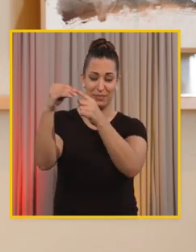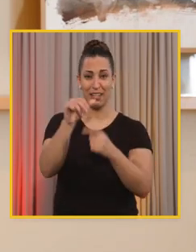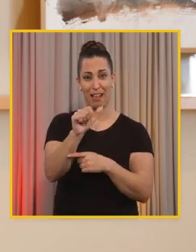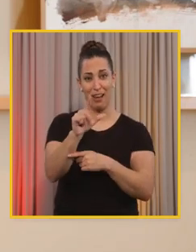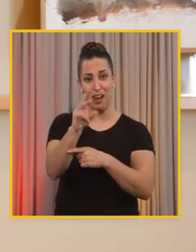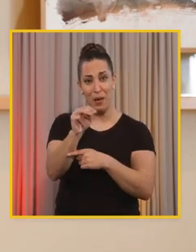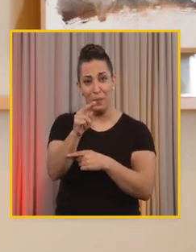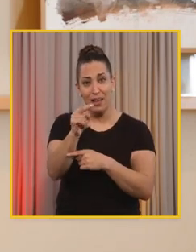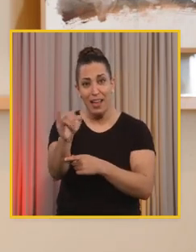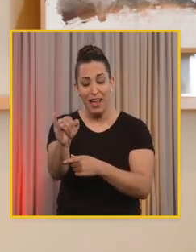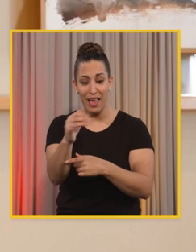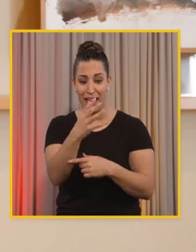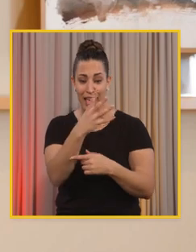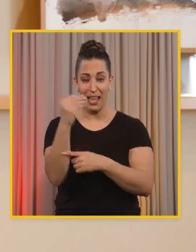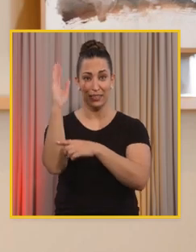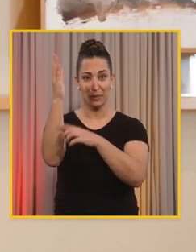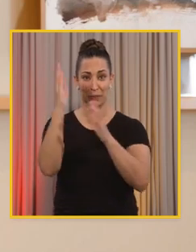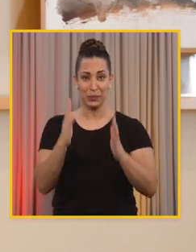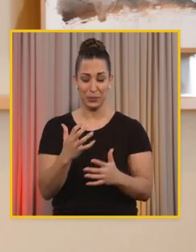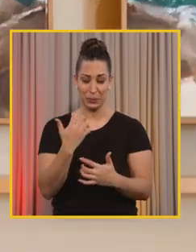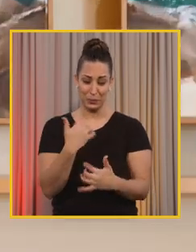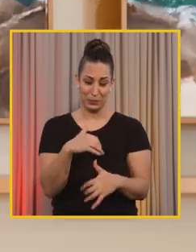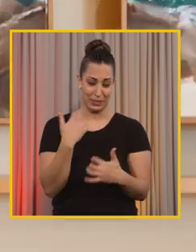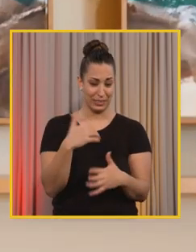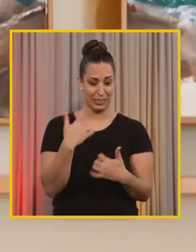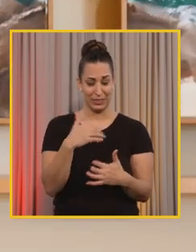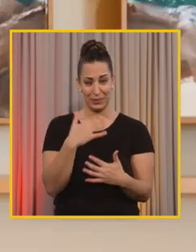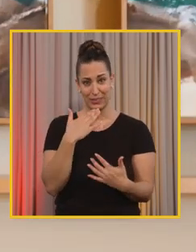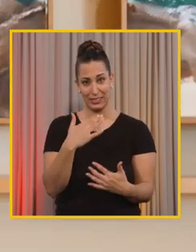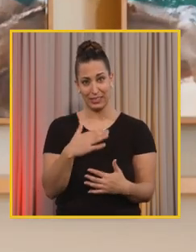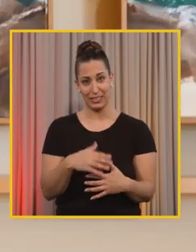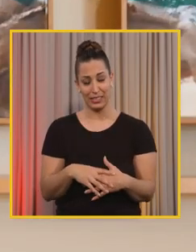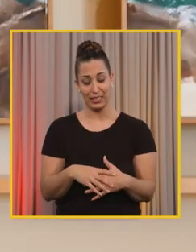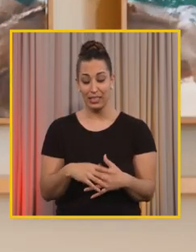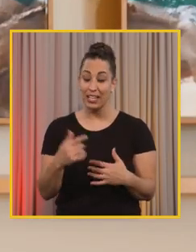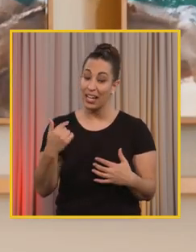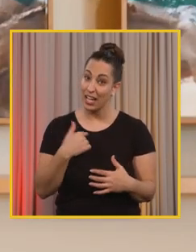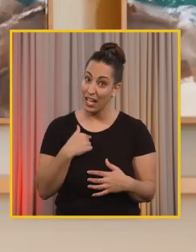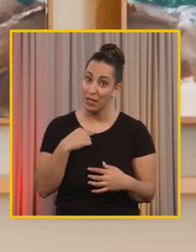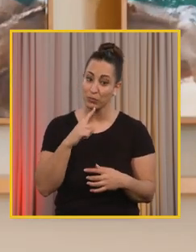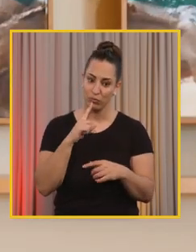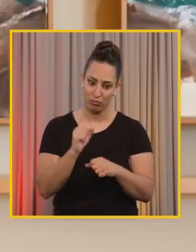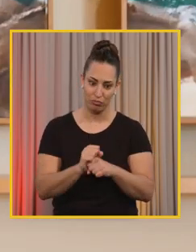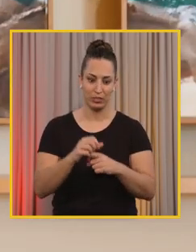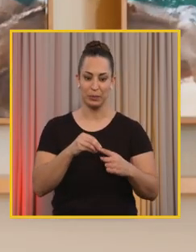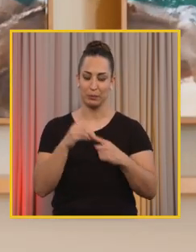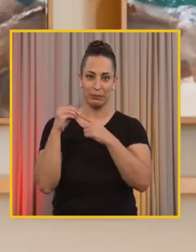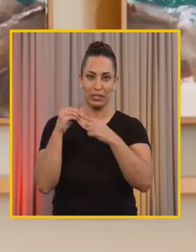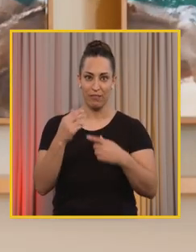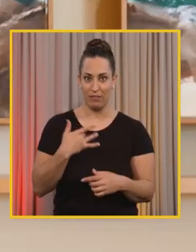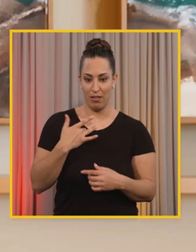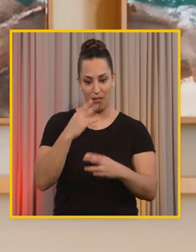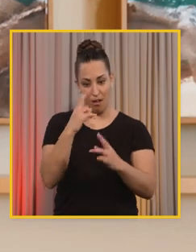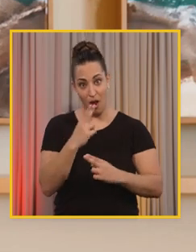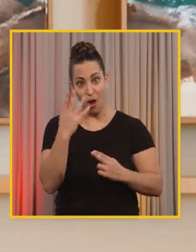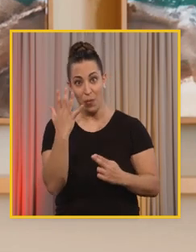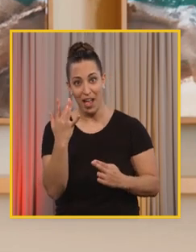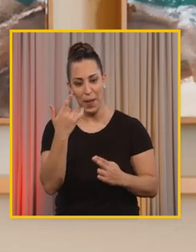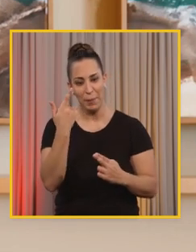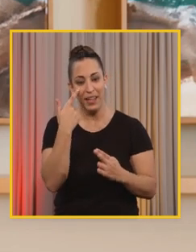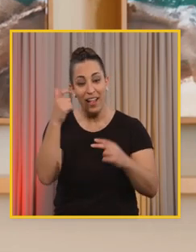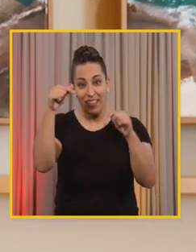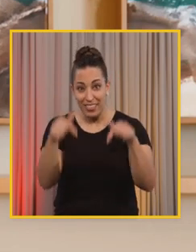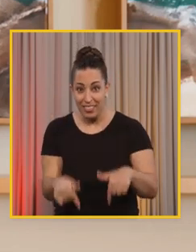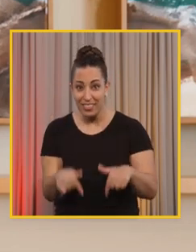alumni and commencement speaker. I am especially honored because this is